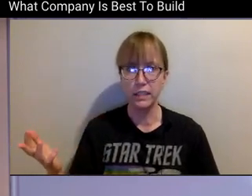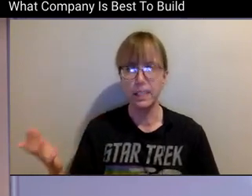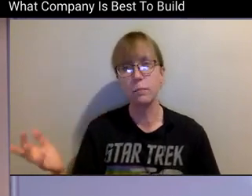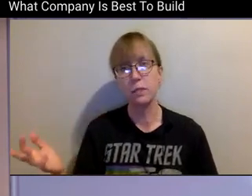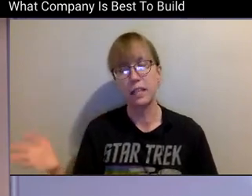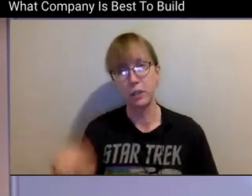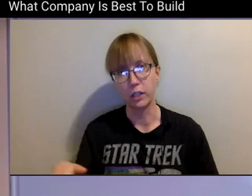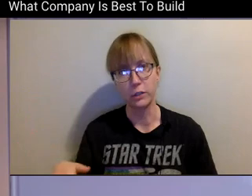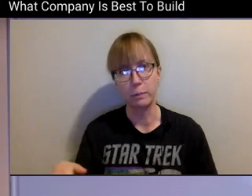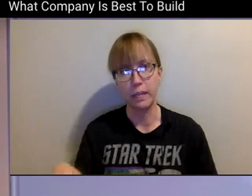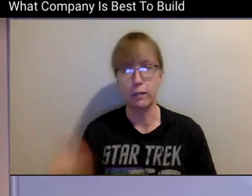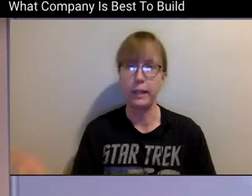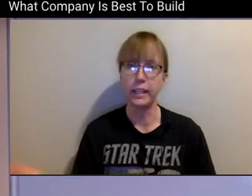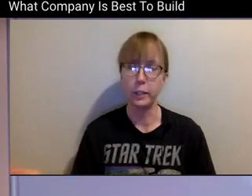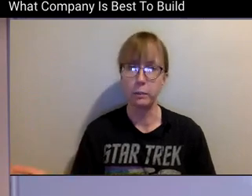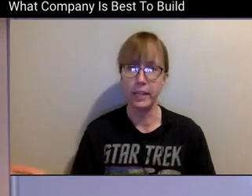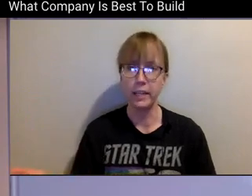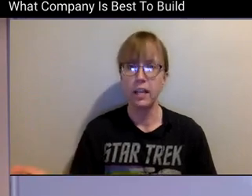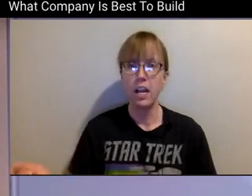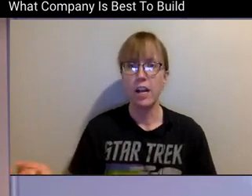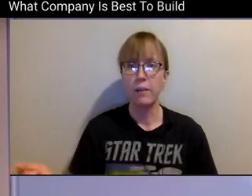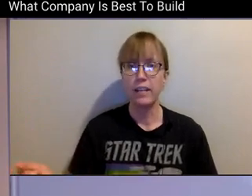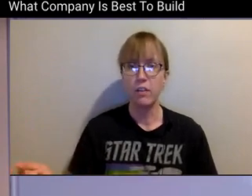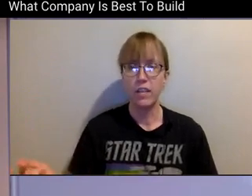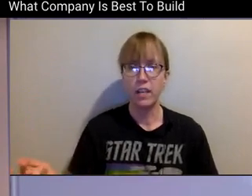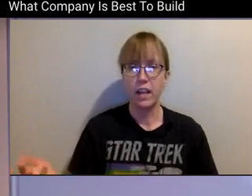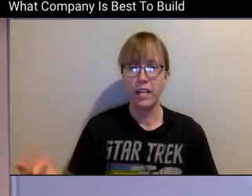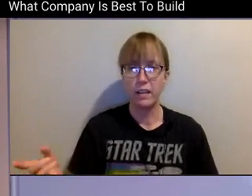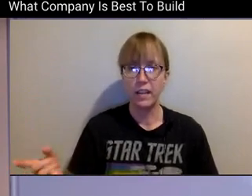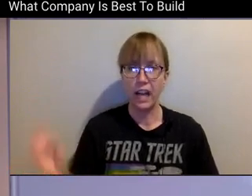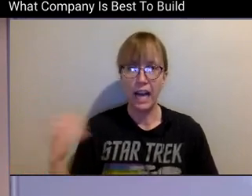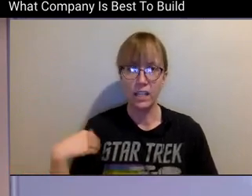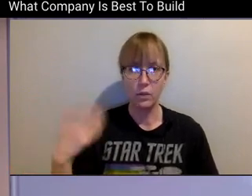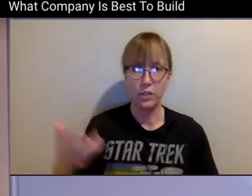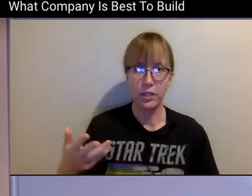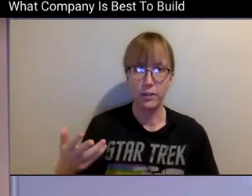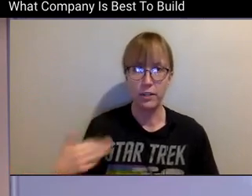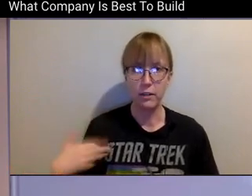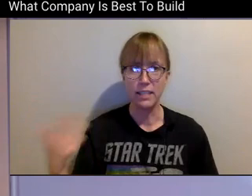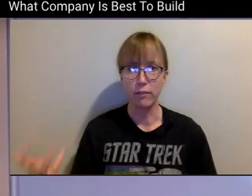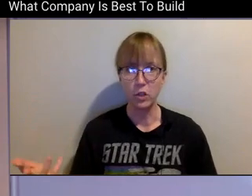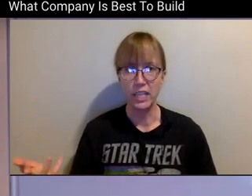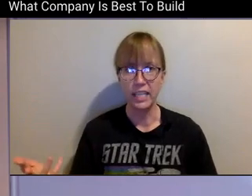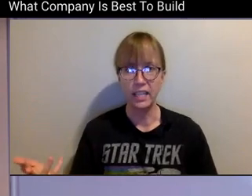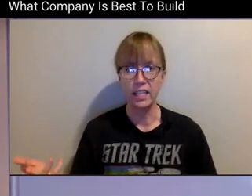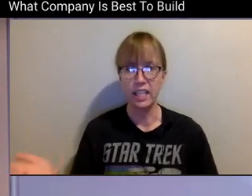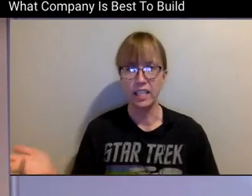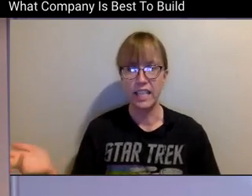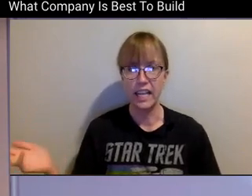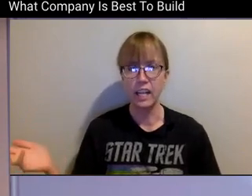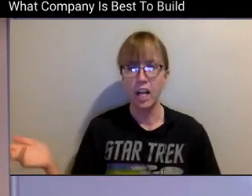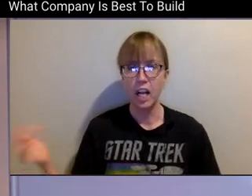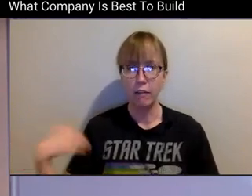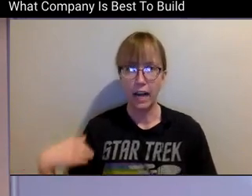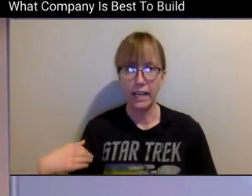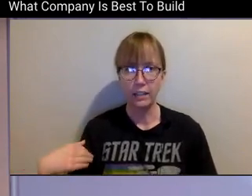level of success. Most likely you're going to lose money or make no money. And we know the idea of like, I can do it so you can do it too, is a false idea. It's like